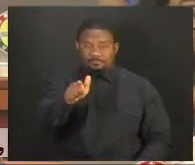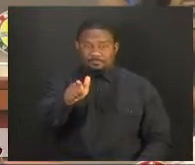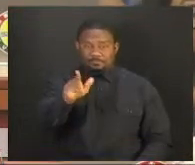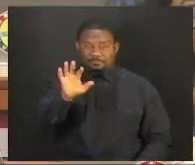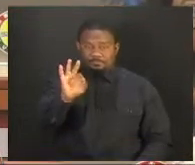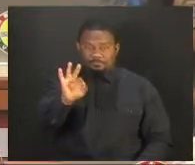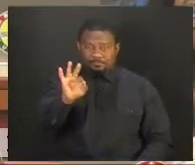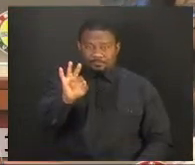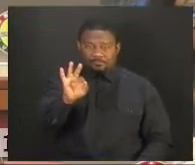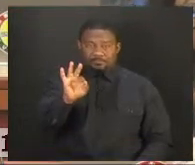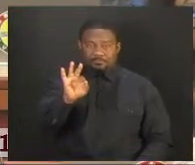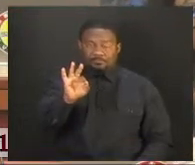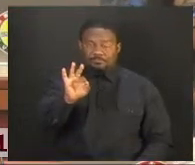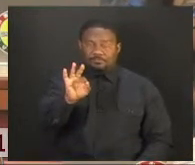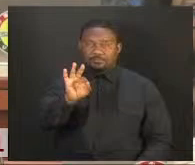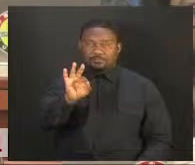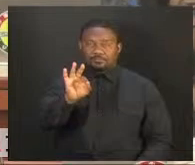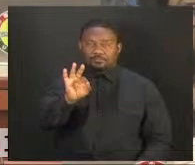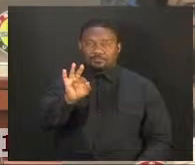29,